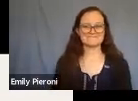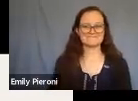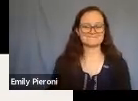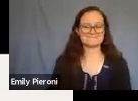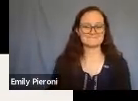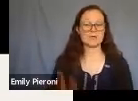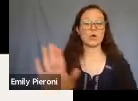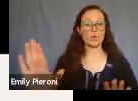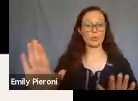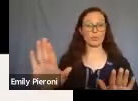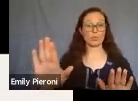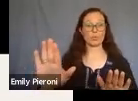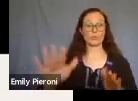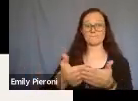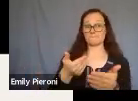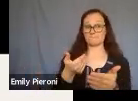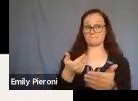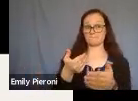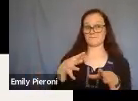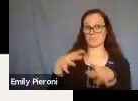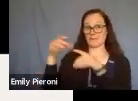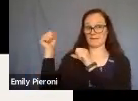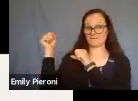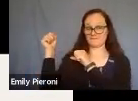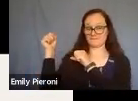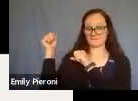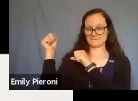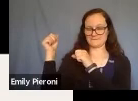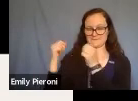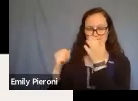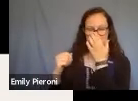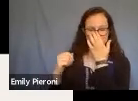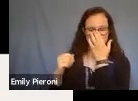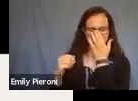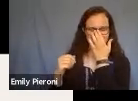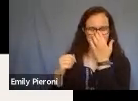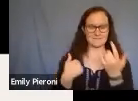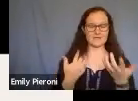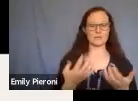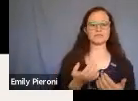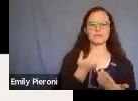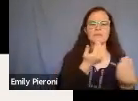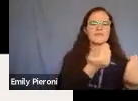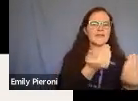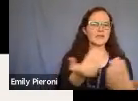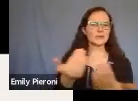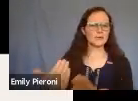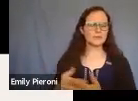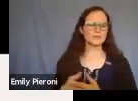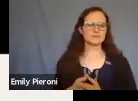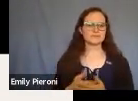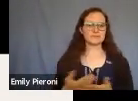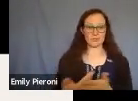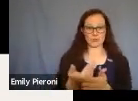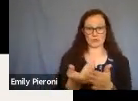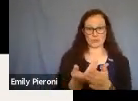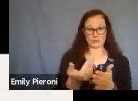Oh, and before we go, I just wanted to, before I forget, I want to also give a big thank you as well. Something new that we